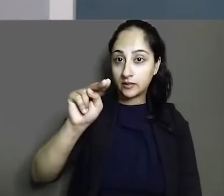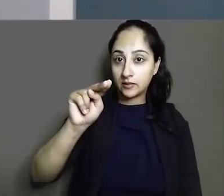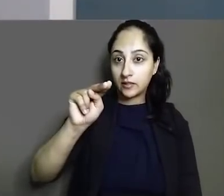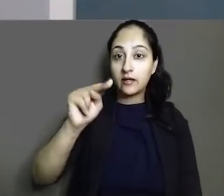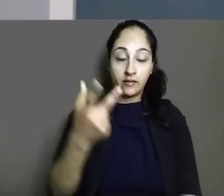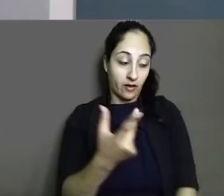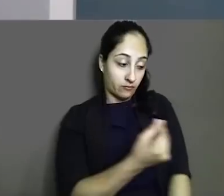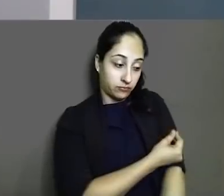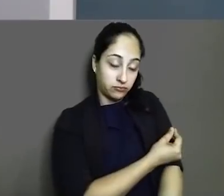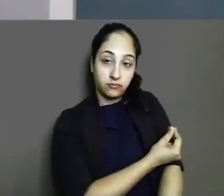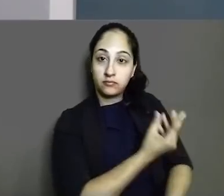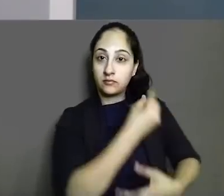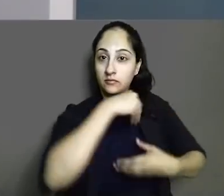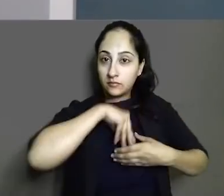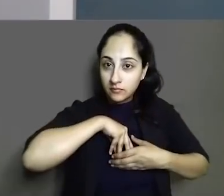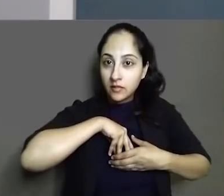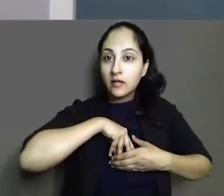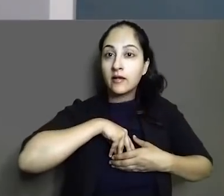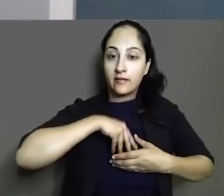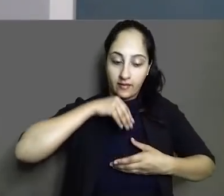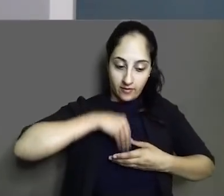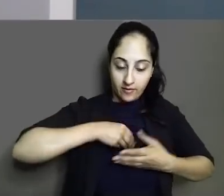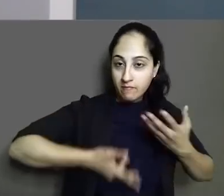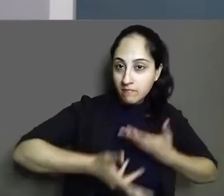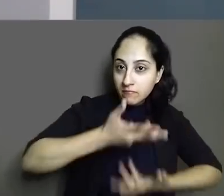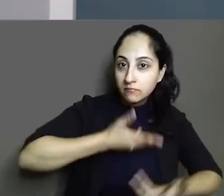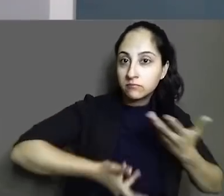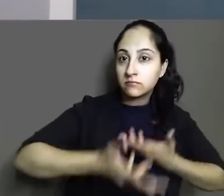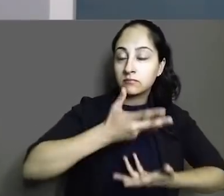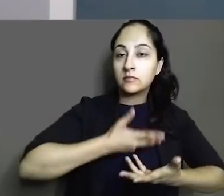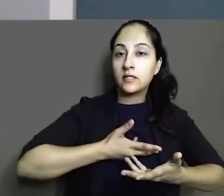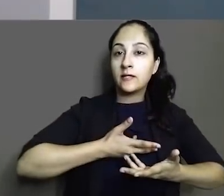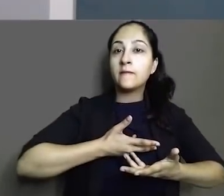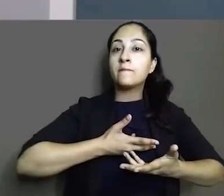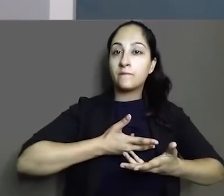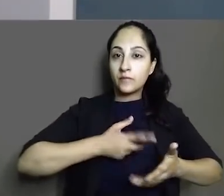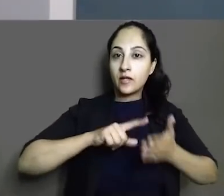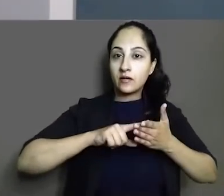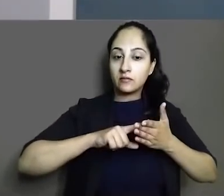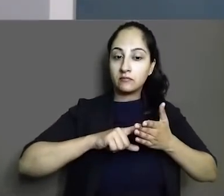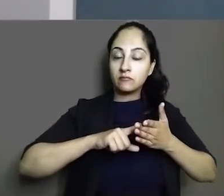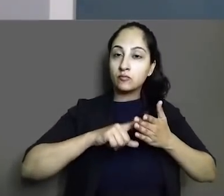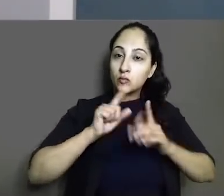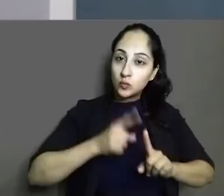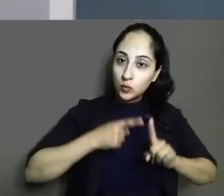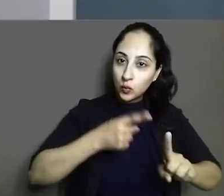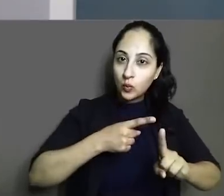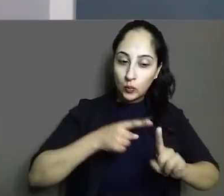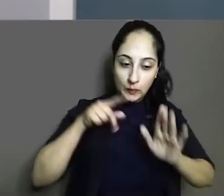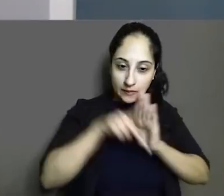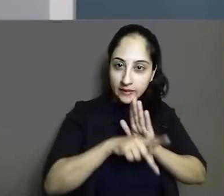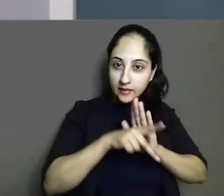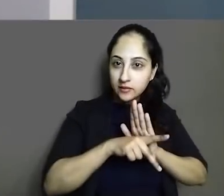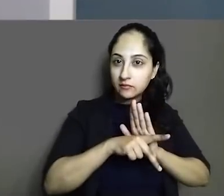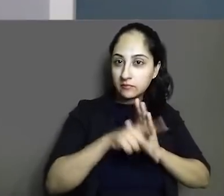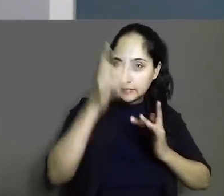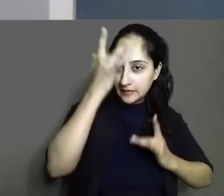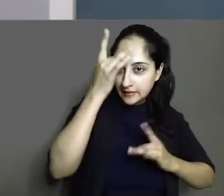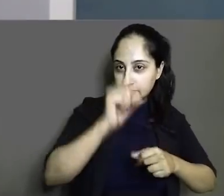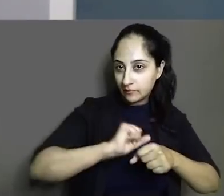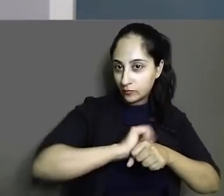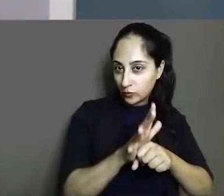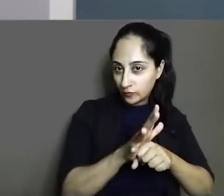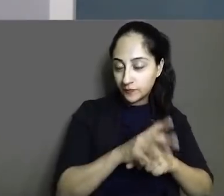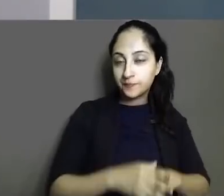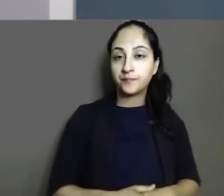on the different technologies that deliver the spike protein to our immune system in a different way. So they fall into the categories